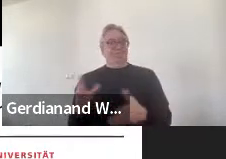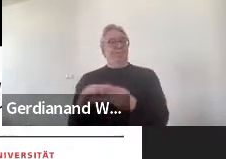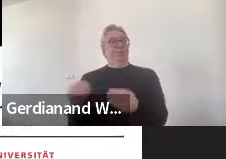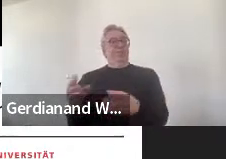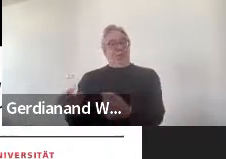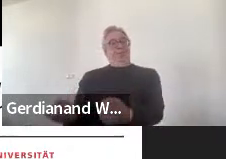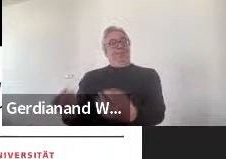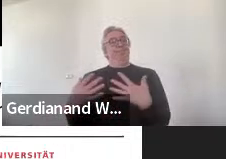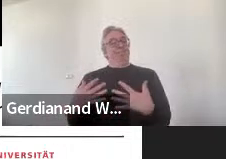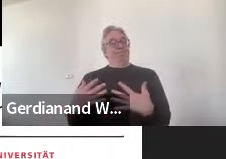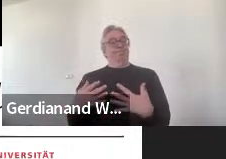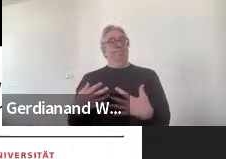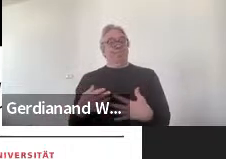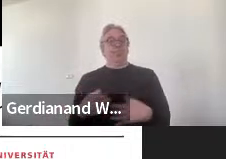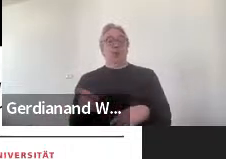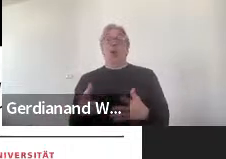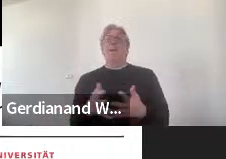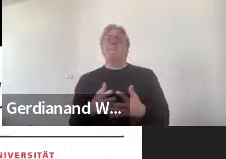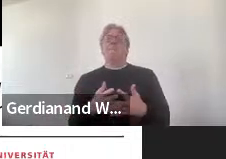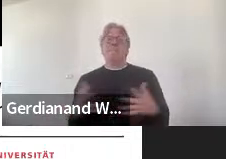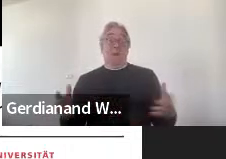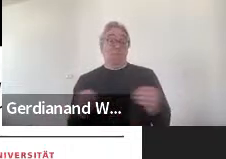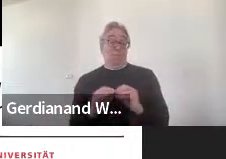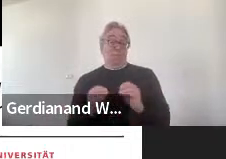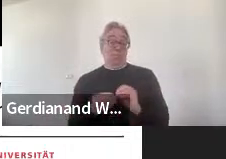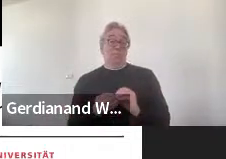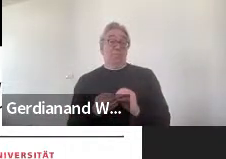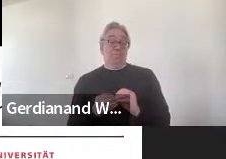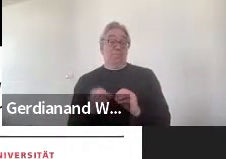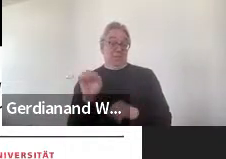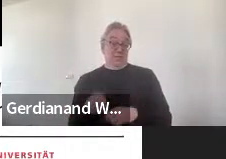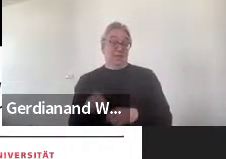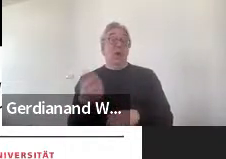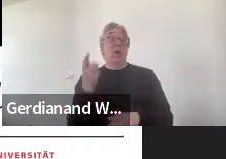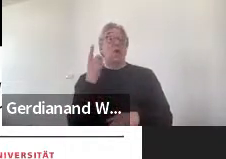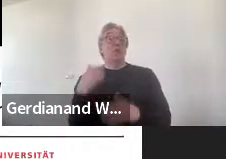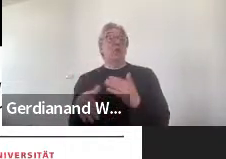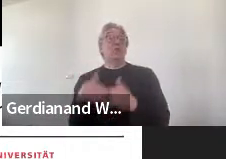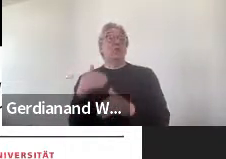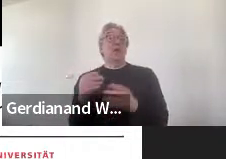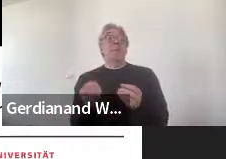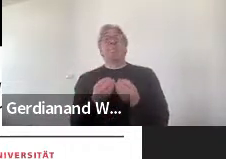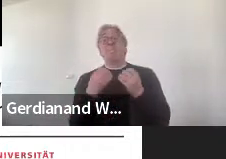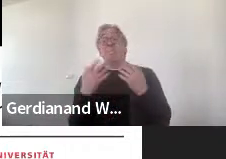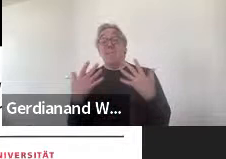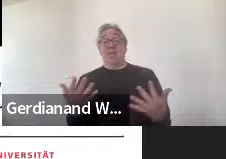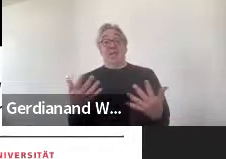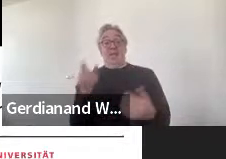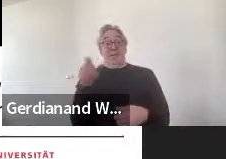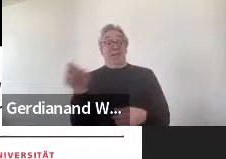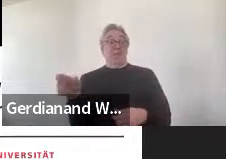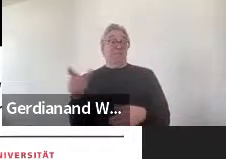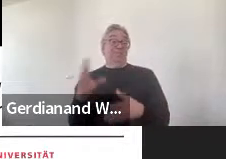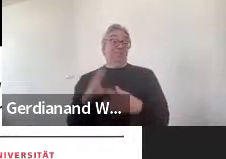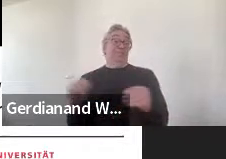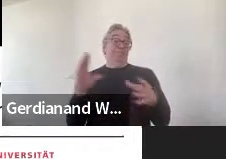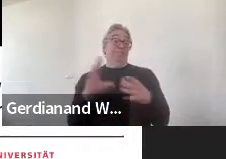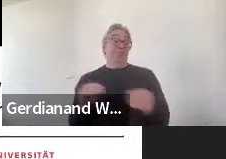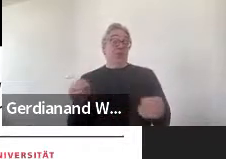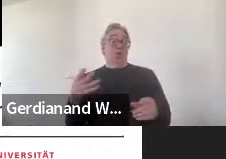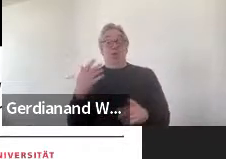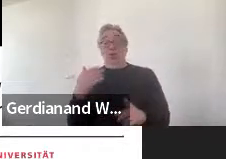gender-based violence is a big issue for women with disabilities. Several experiences violence